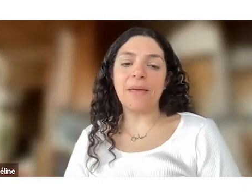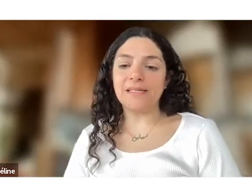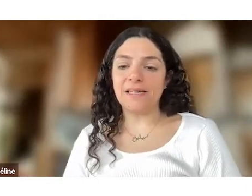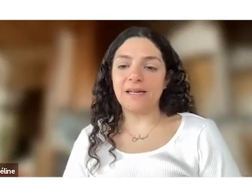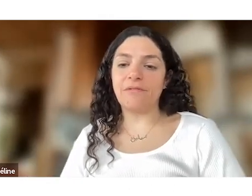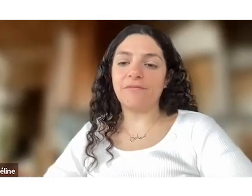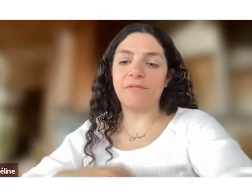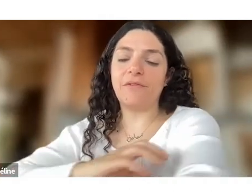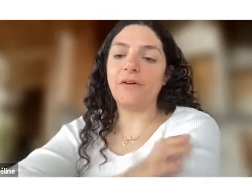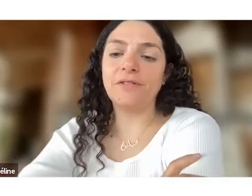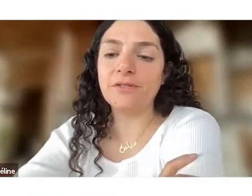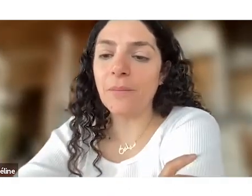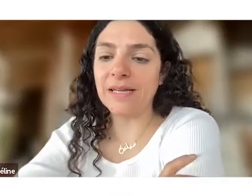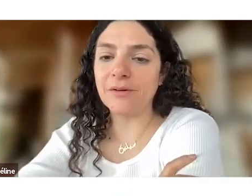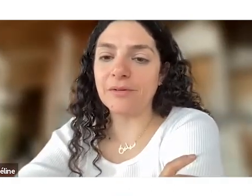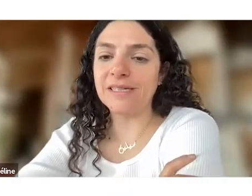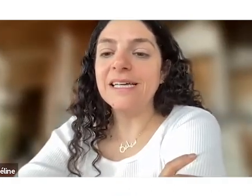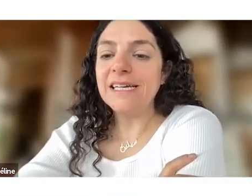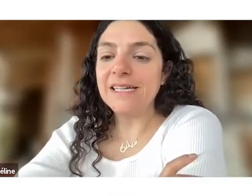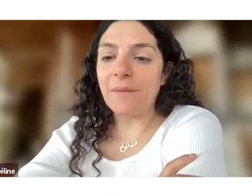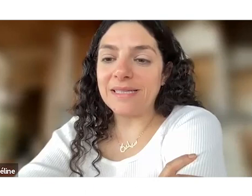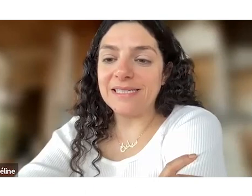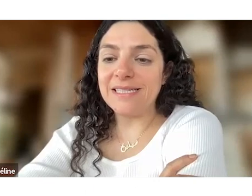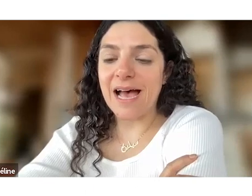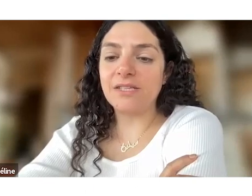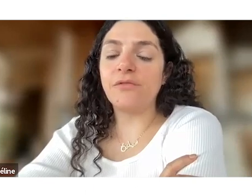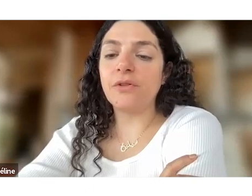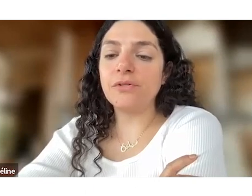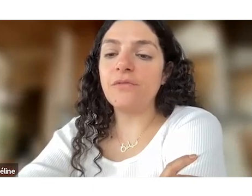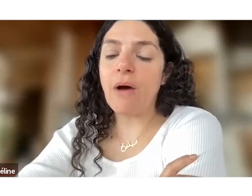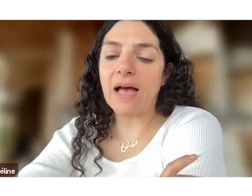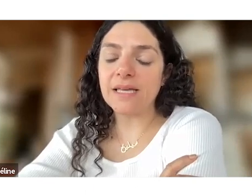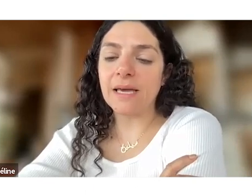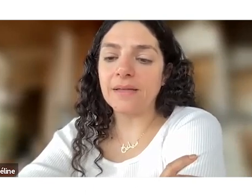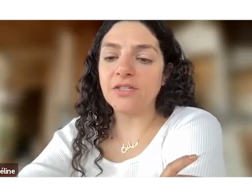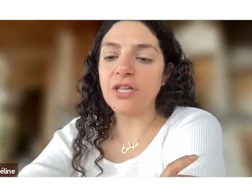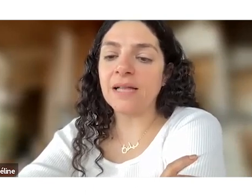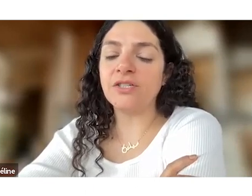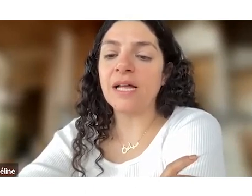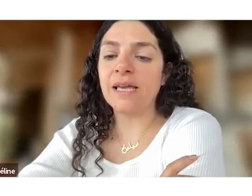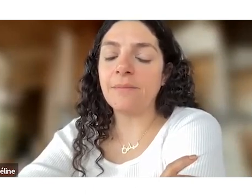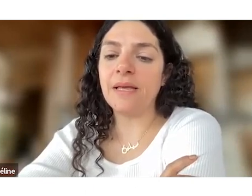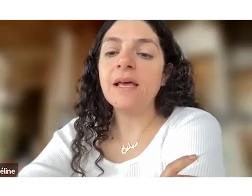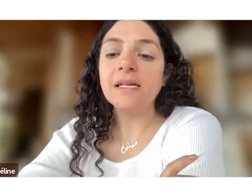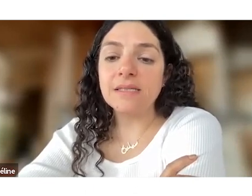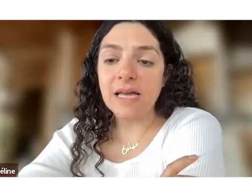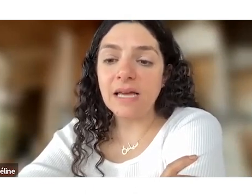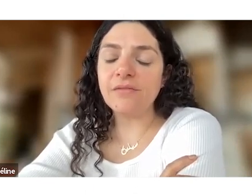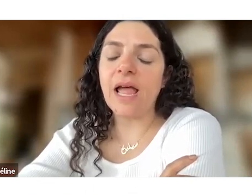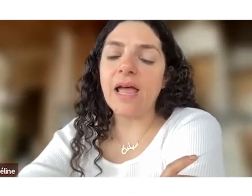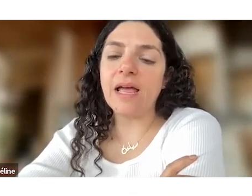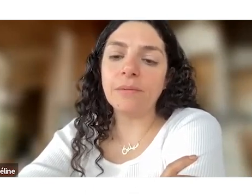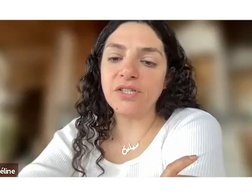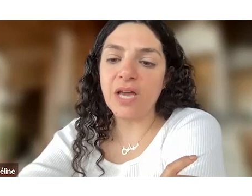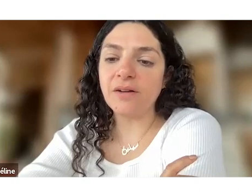is amazing. We've heard so many cool comments in chat. So for those of you asking about the chat can be